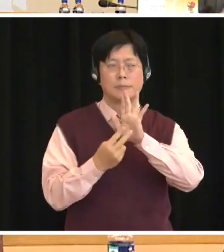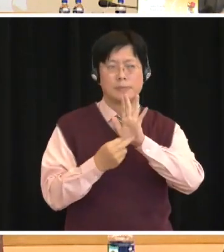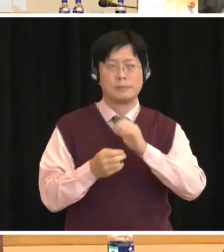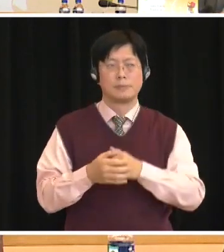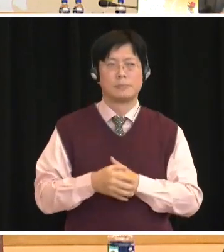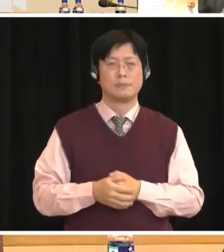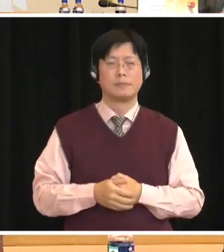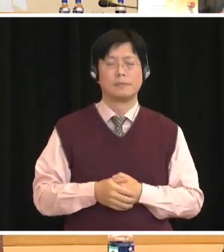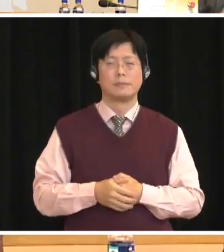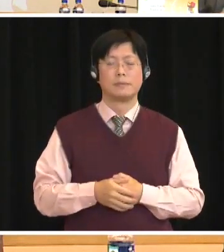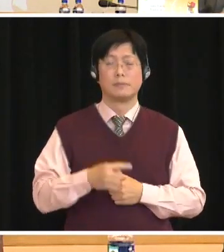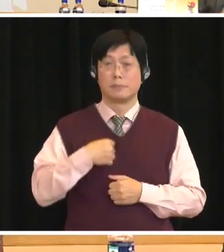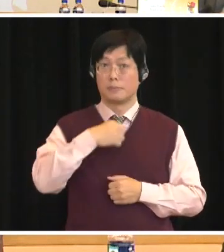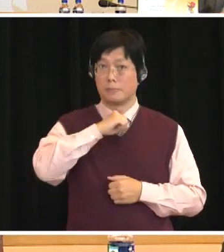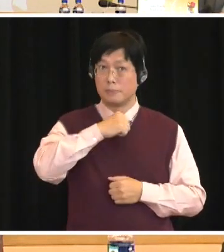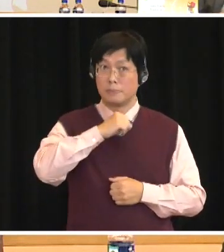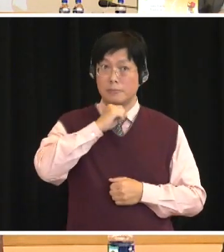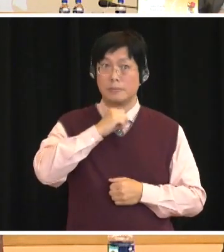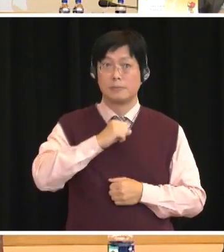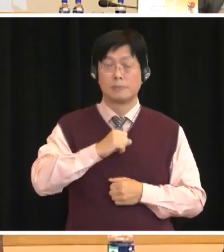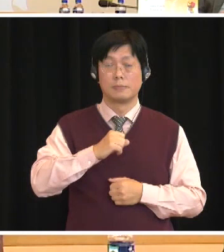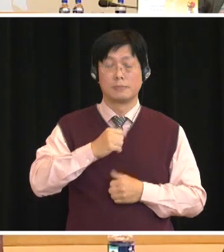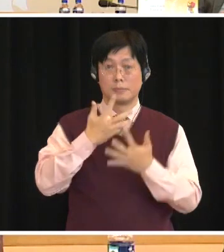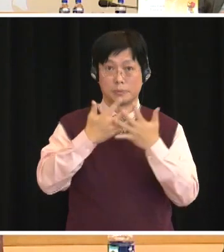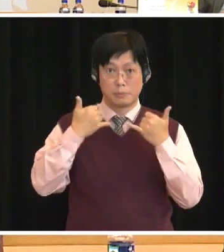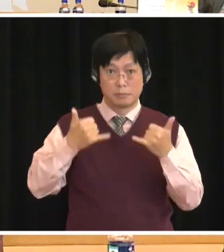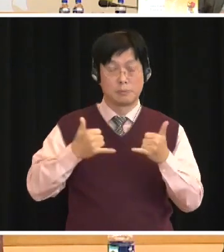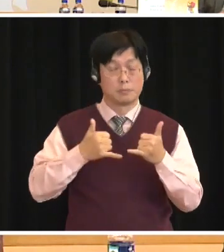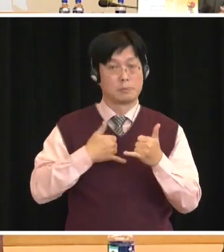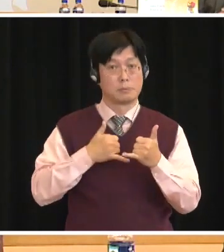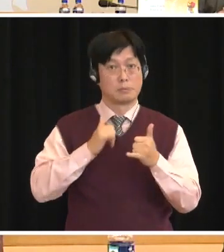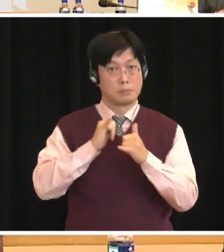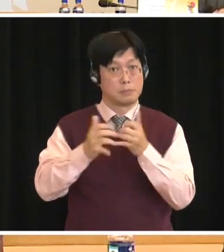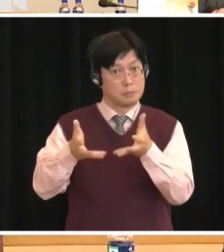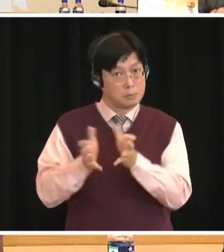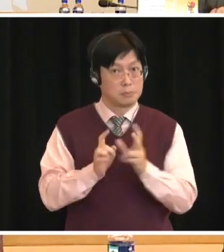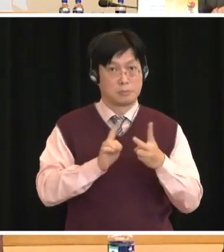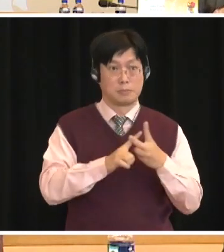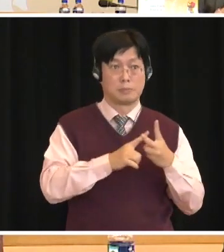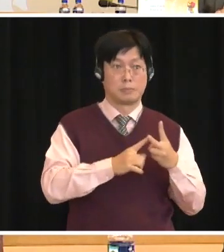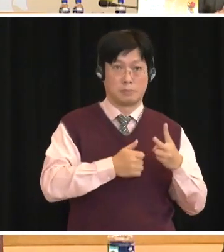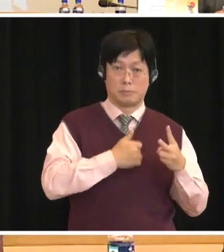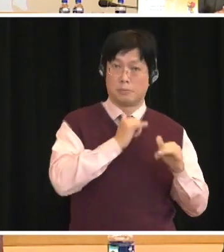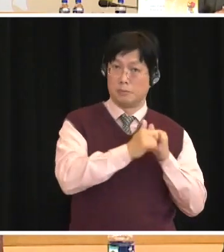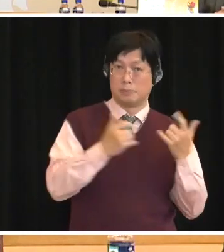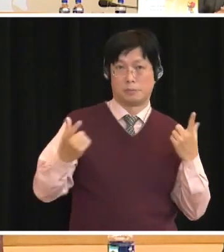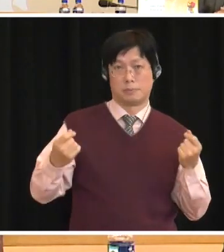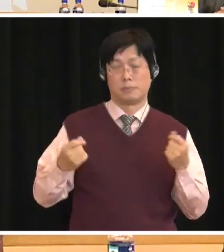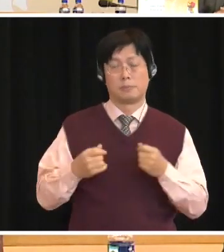child pornography was mentioned earlier. Now, what I want to start